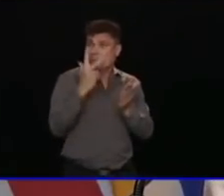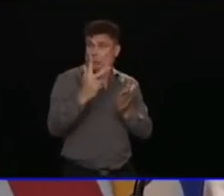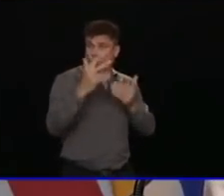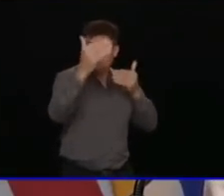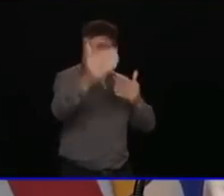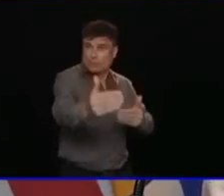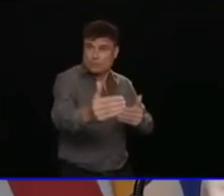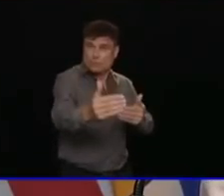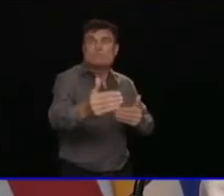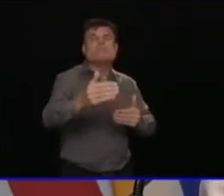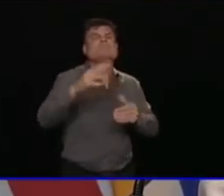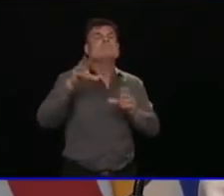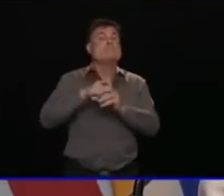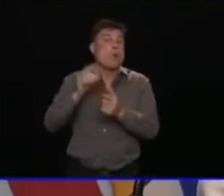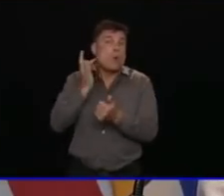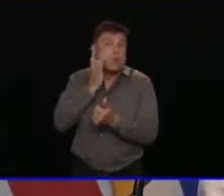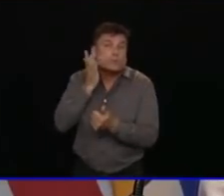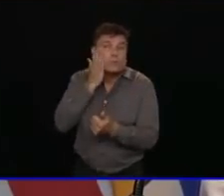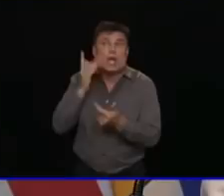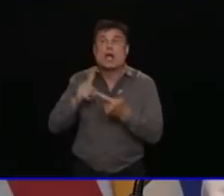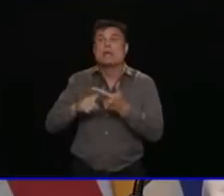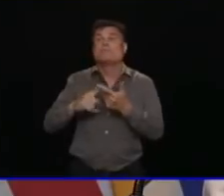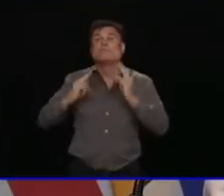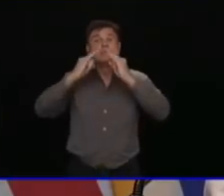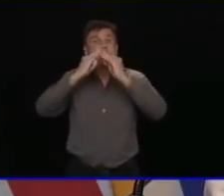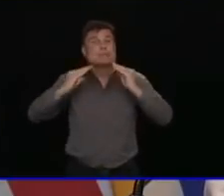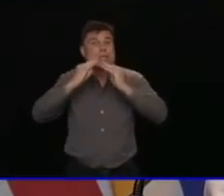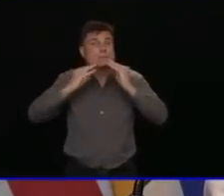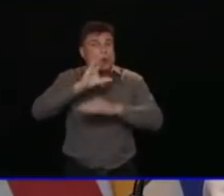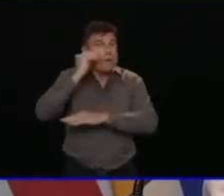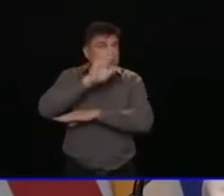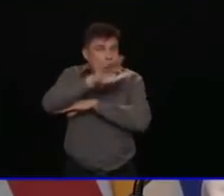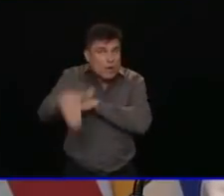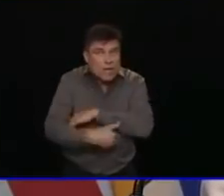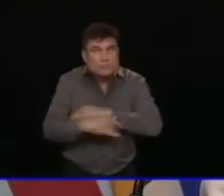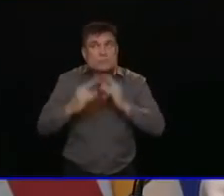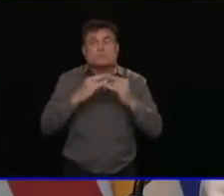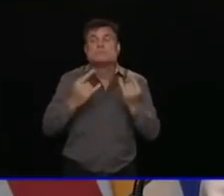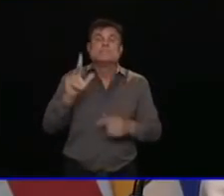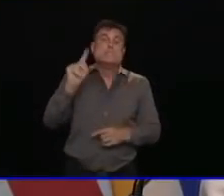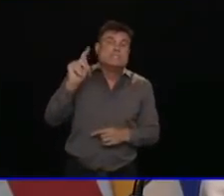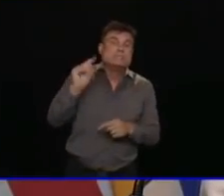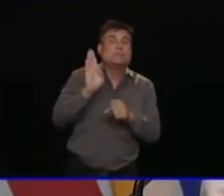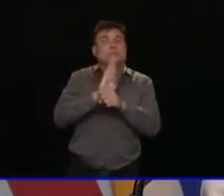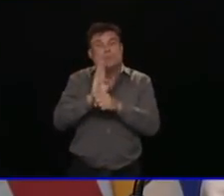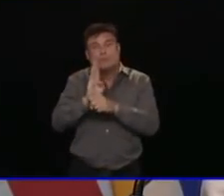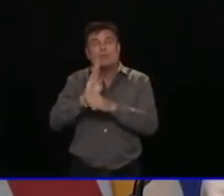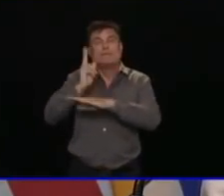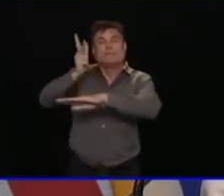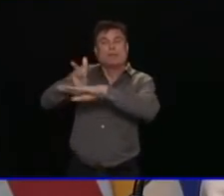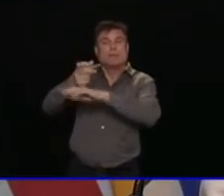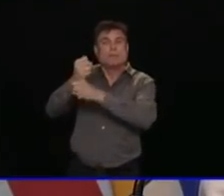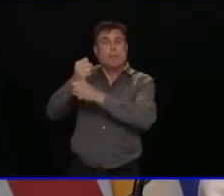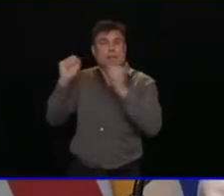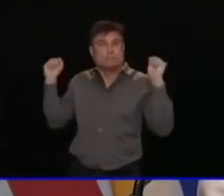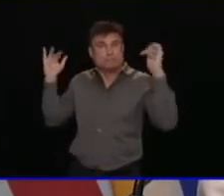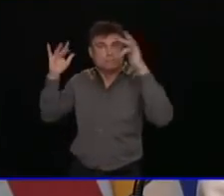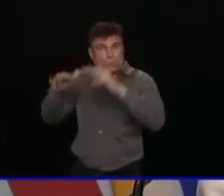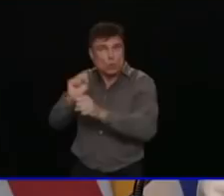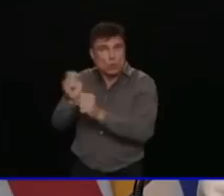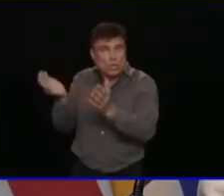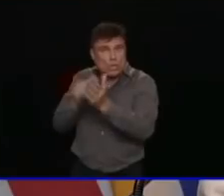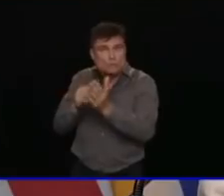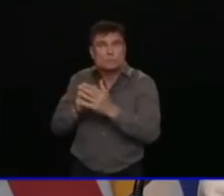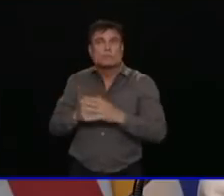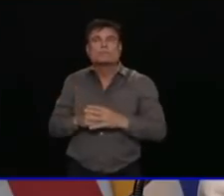film production, and inter-province travel. Considering these levels, are you still comfortable with all of those things? And if so, what kind of